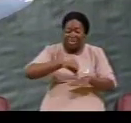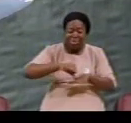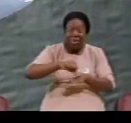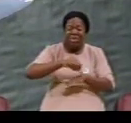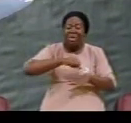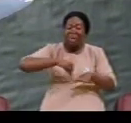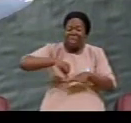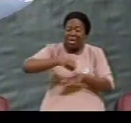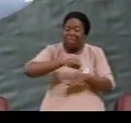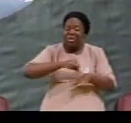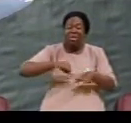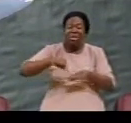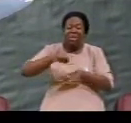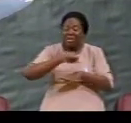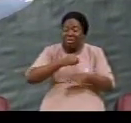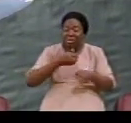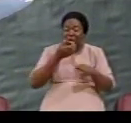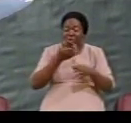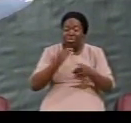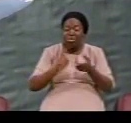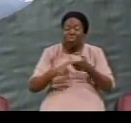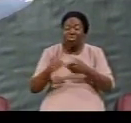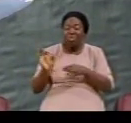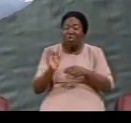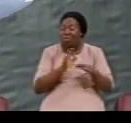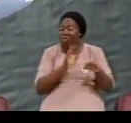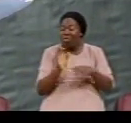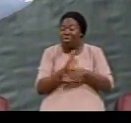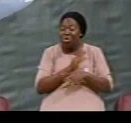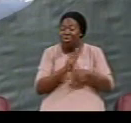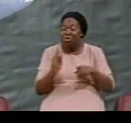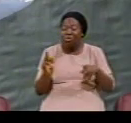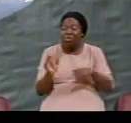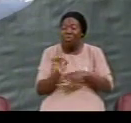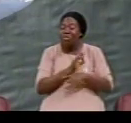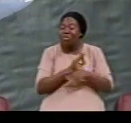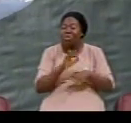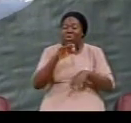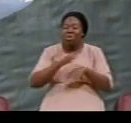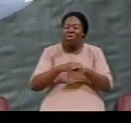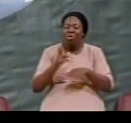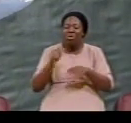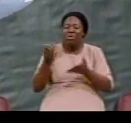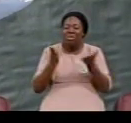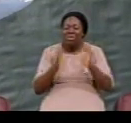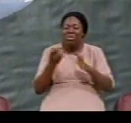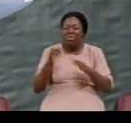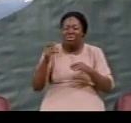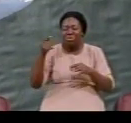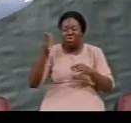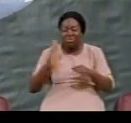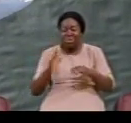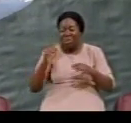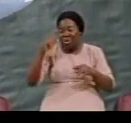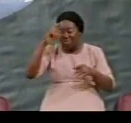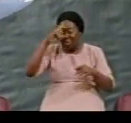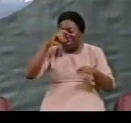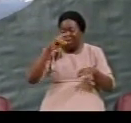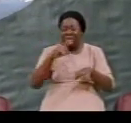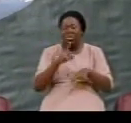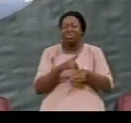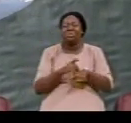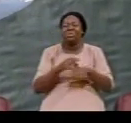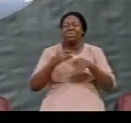unction, unction to function upon the servant of God. Wisdom, grace, power,